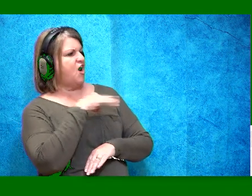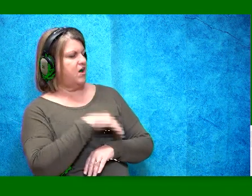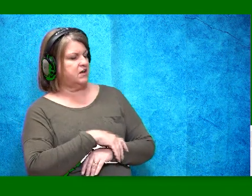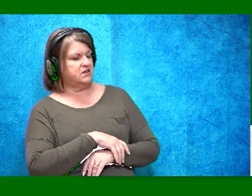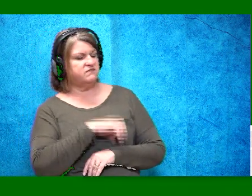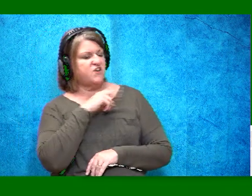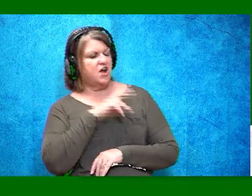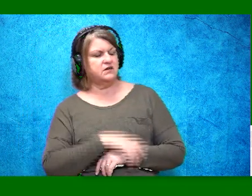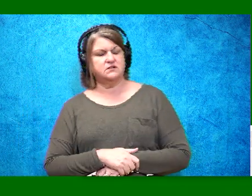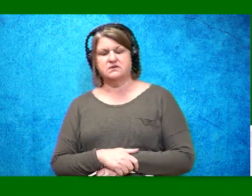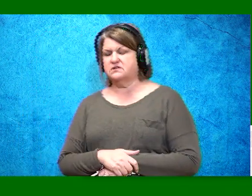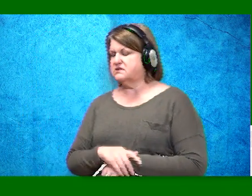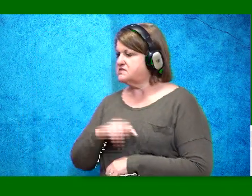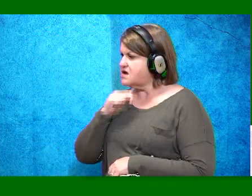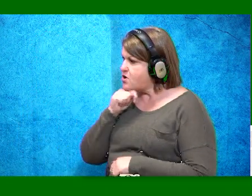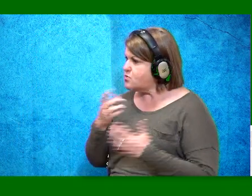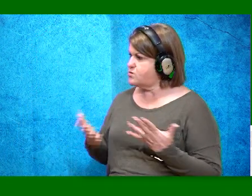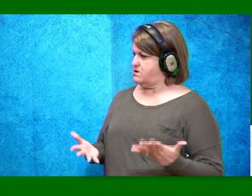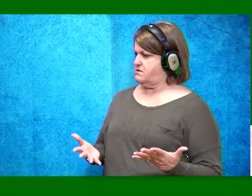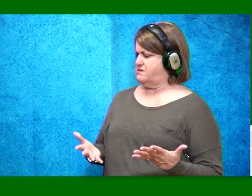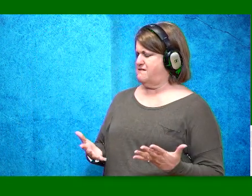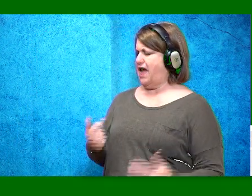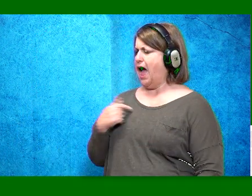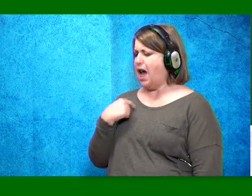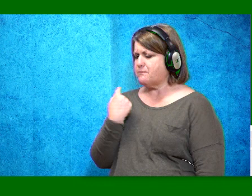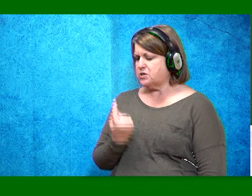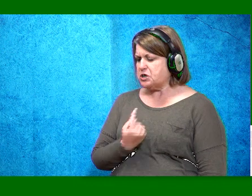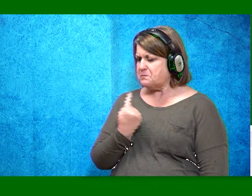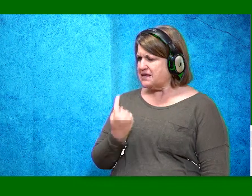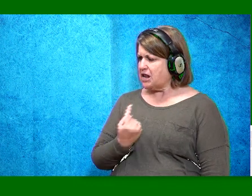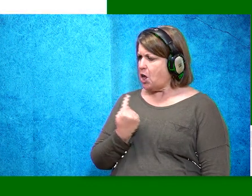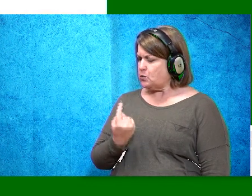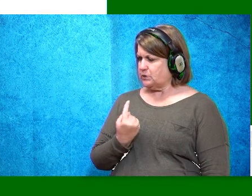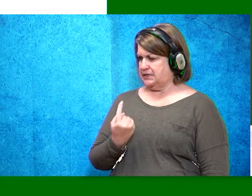But Toad, said Frog, I will be lonely until then.